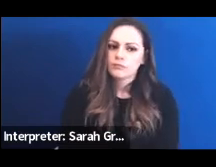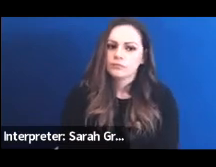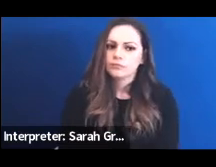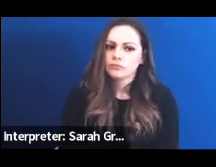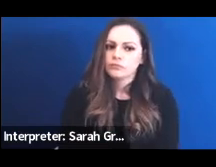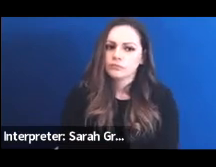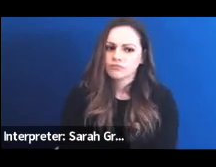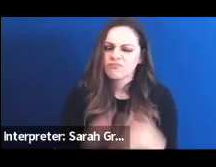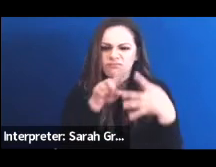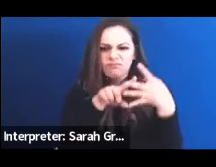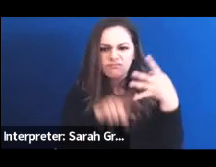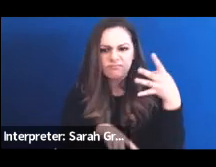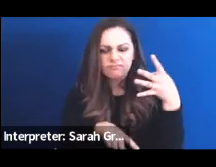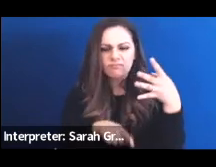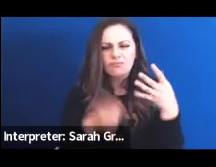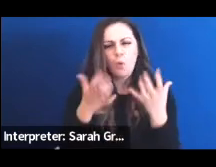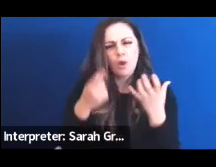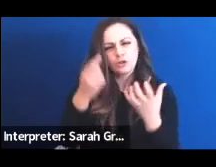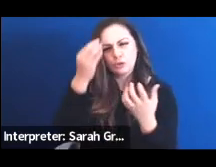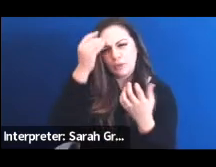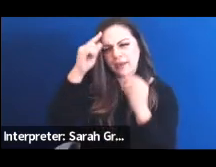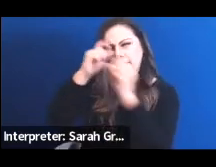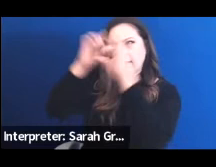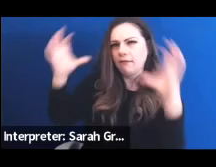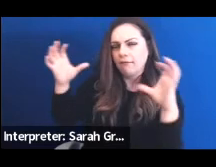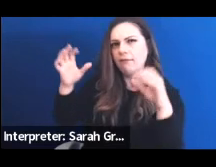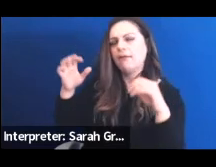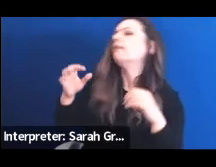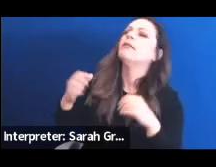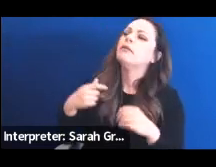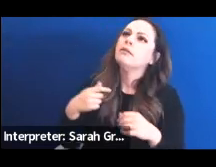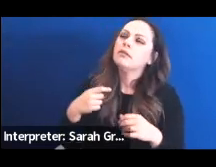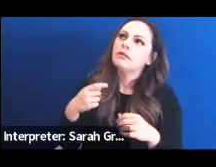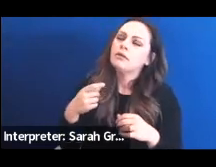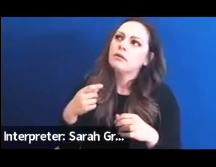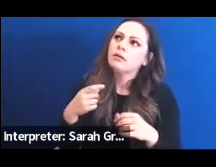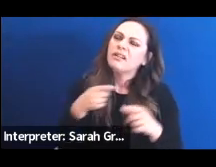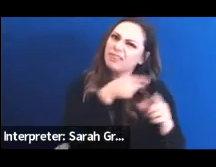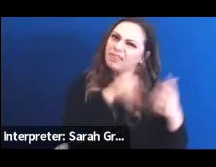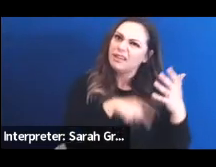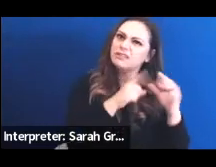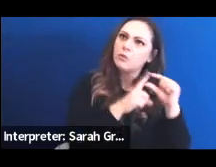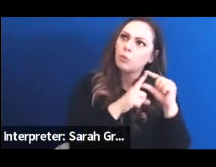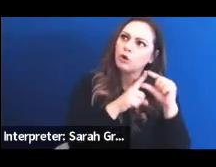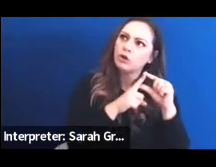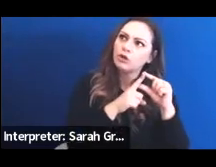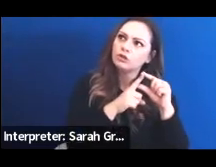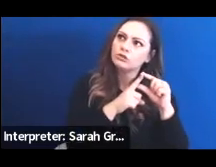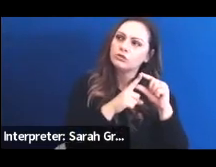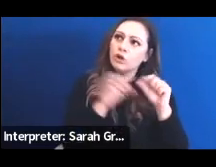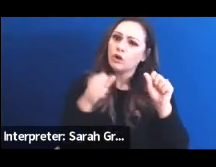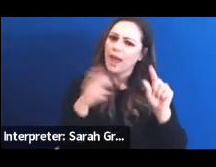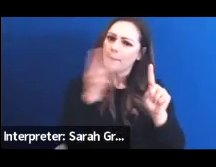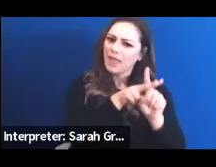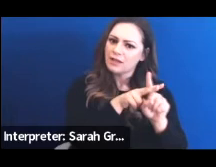you use the same words or would you feel the same way towards somebody who has hypertension, diabetes,